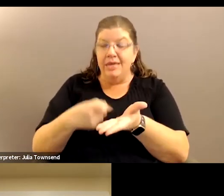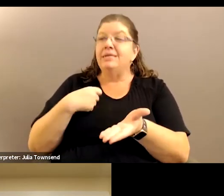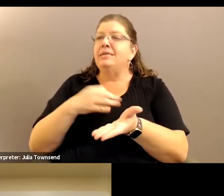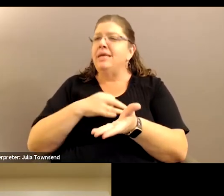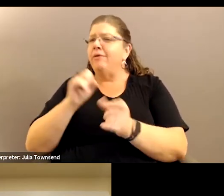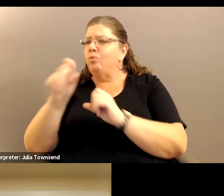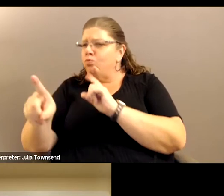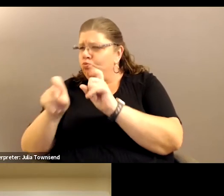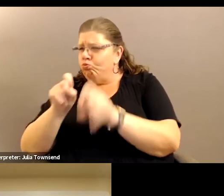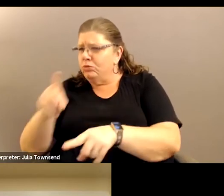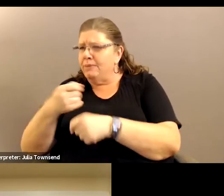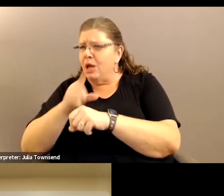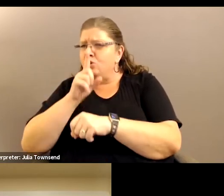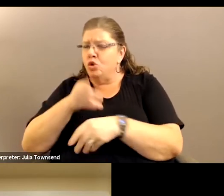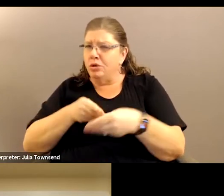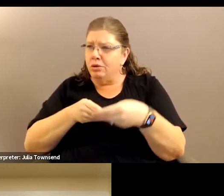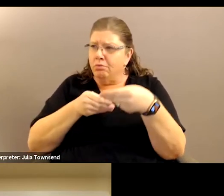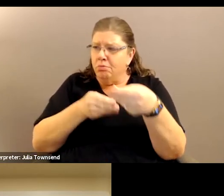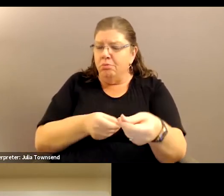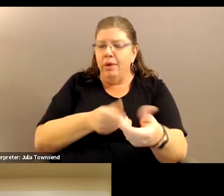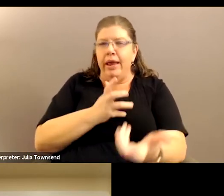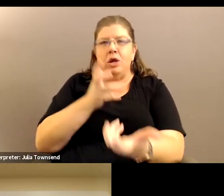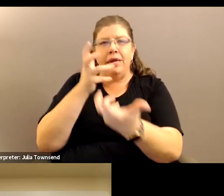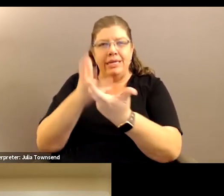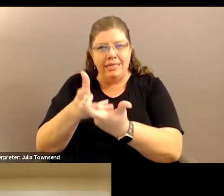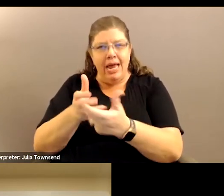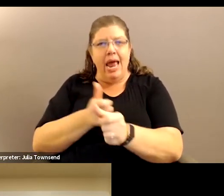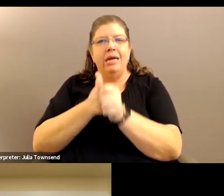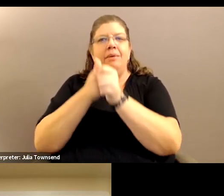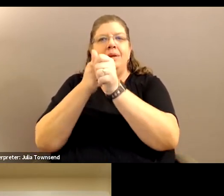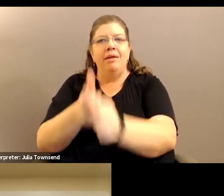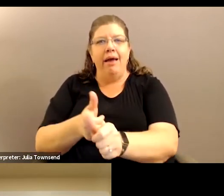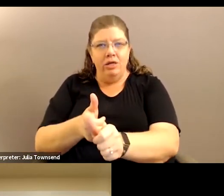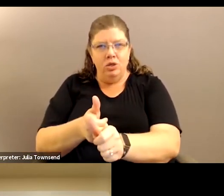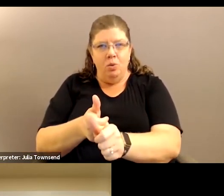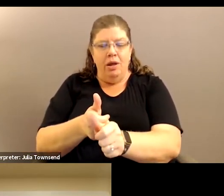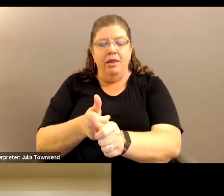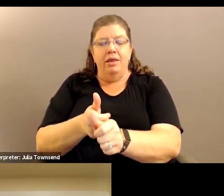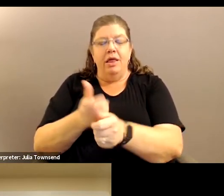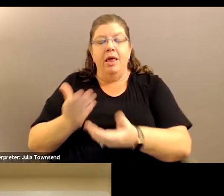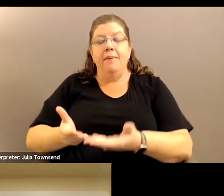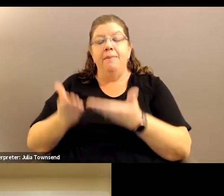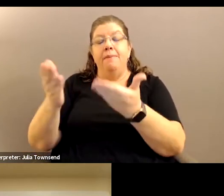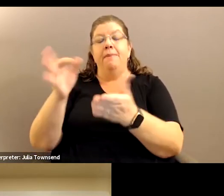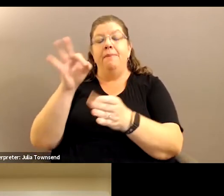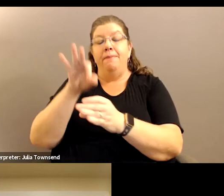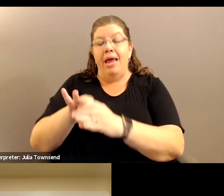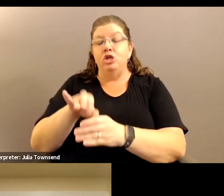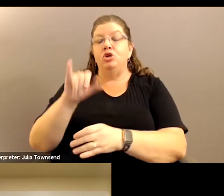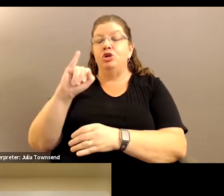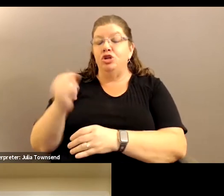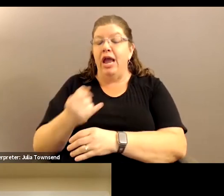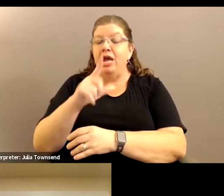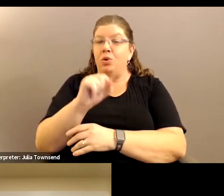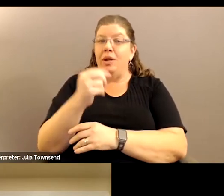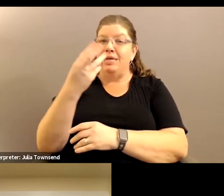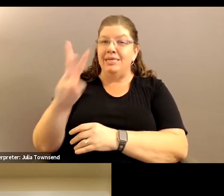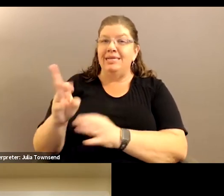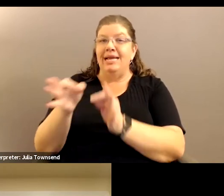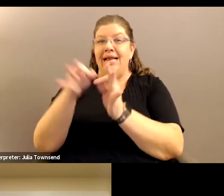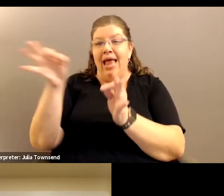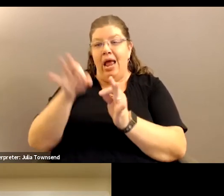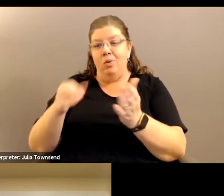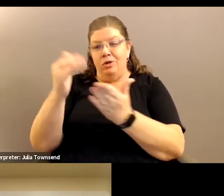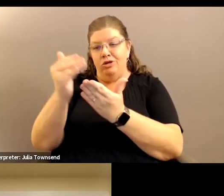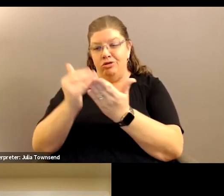expenditures are consistent with and in compliance with the measure j 2016 valid language